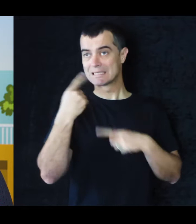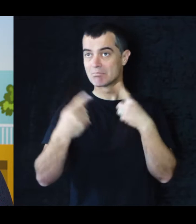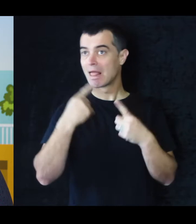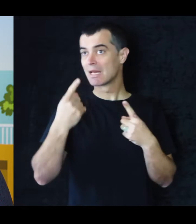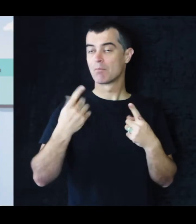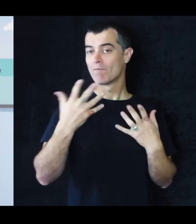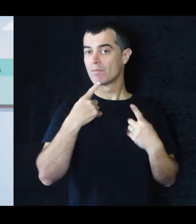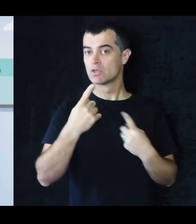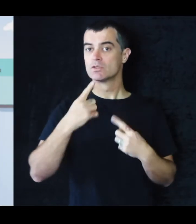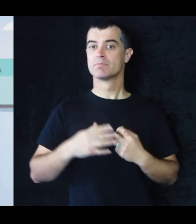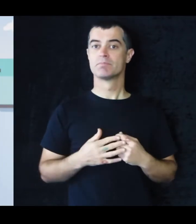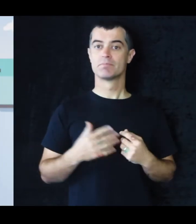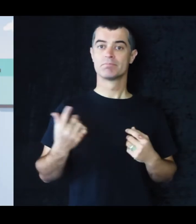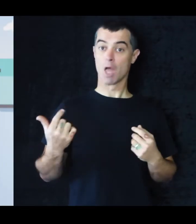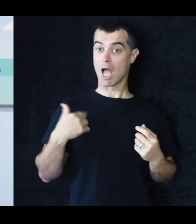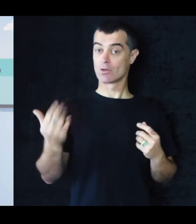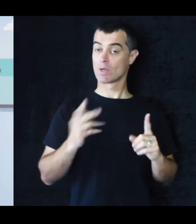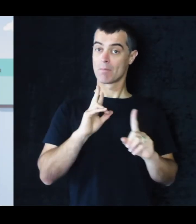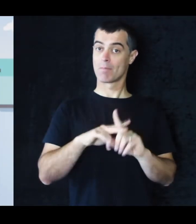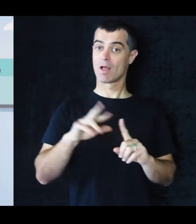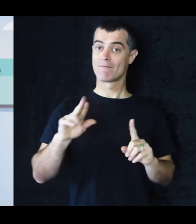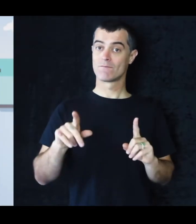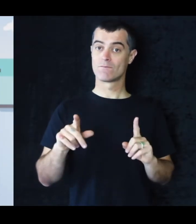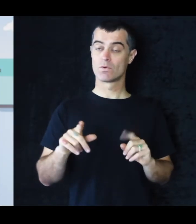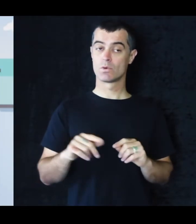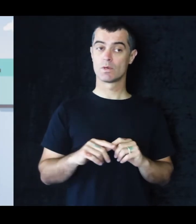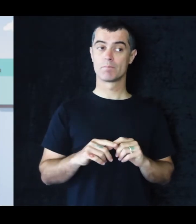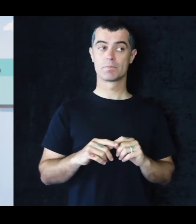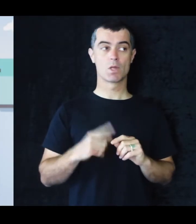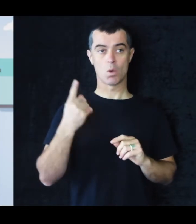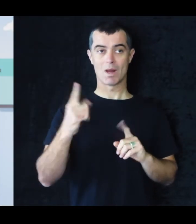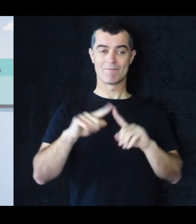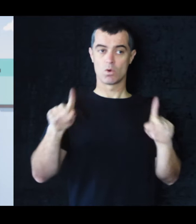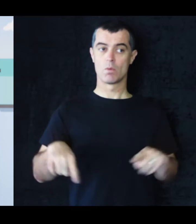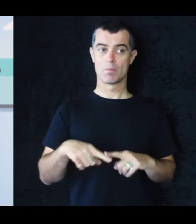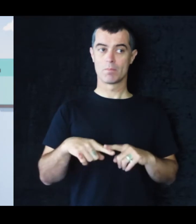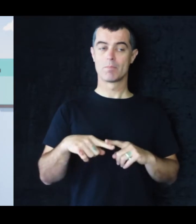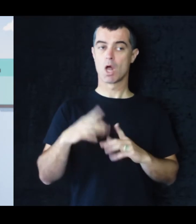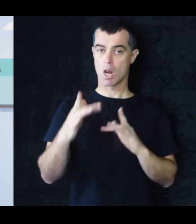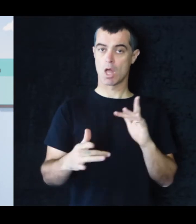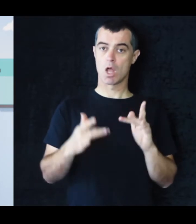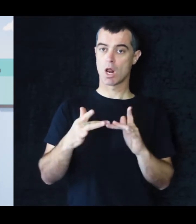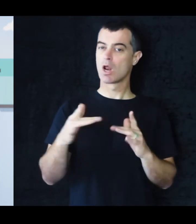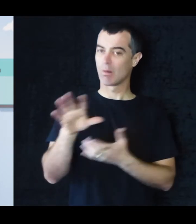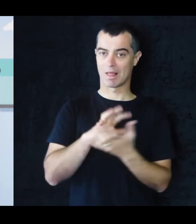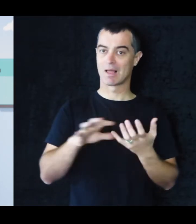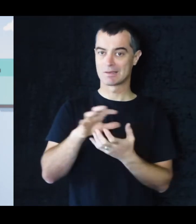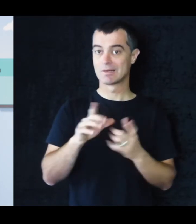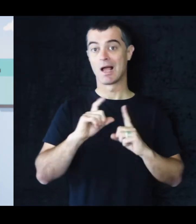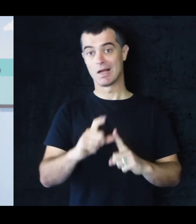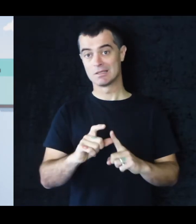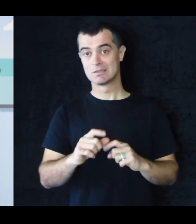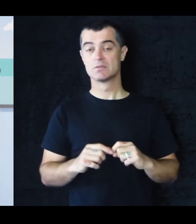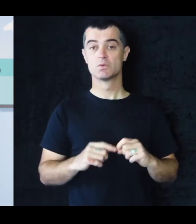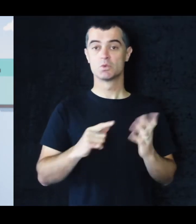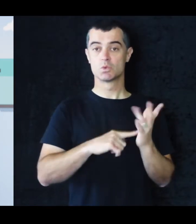across. I had to apply for the one form, which you do online, which is complicated and